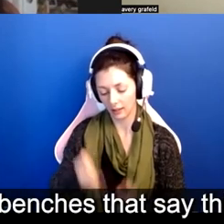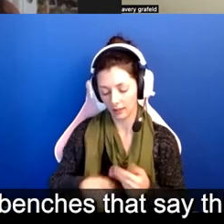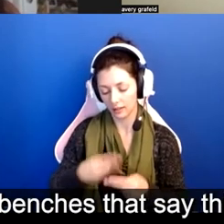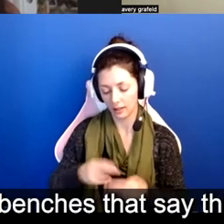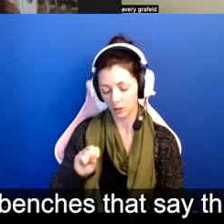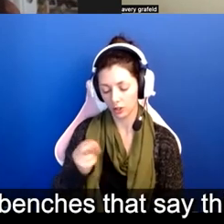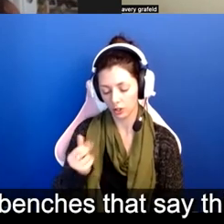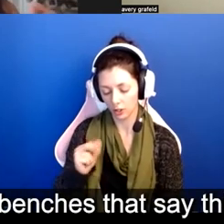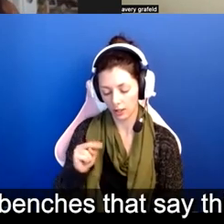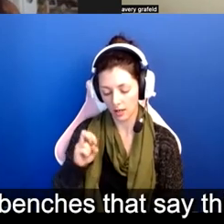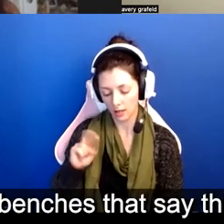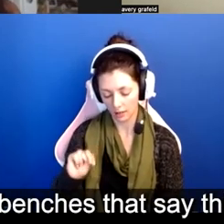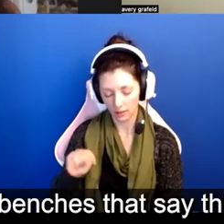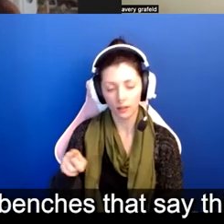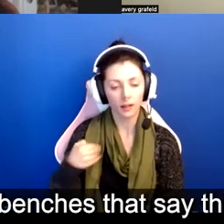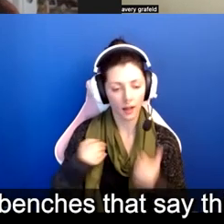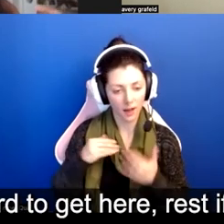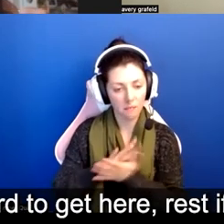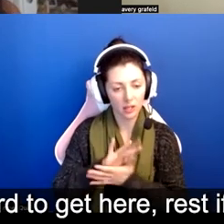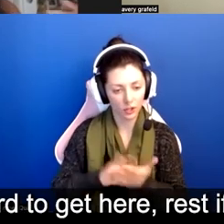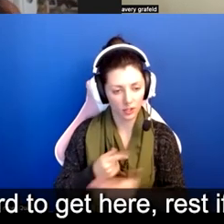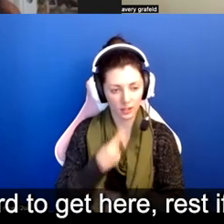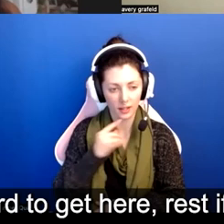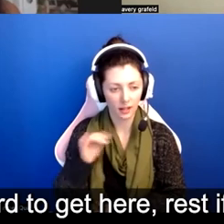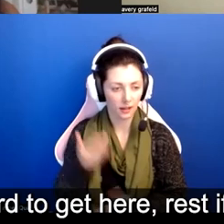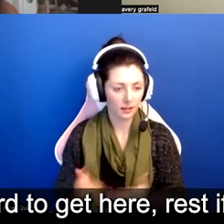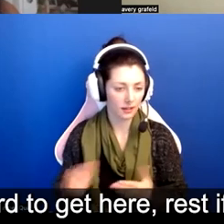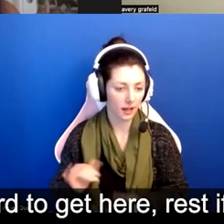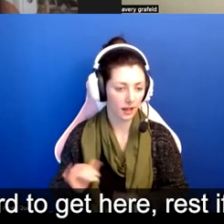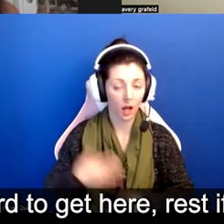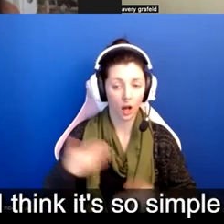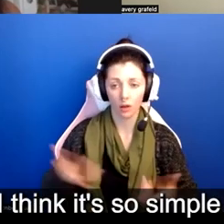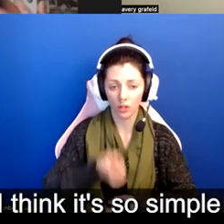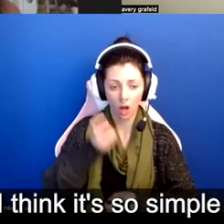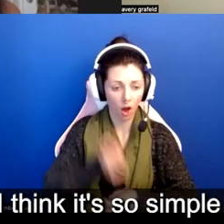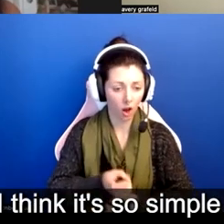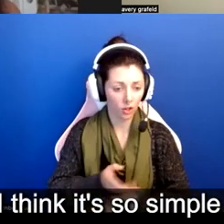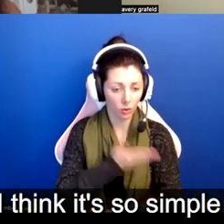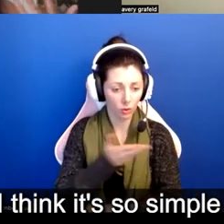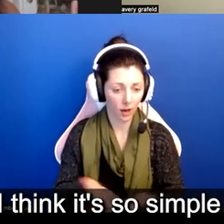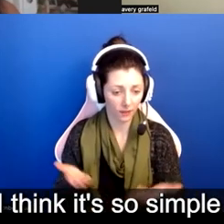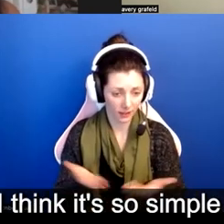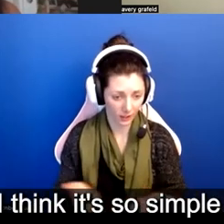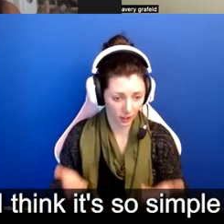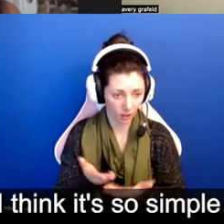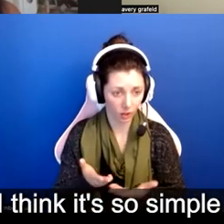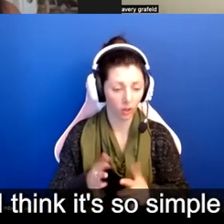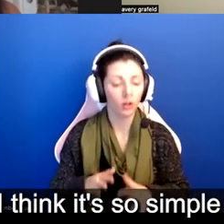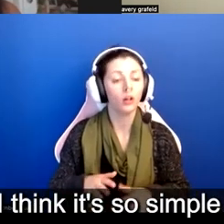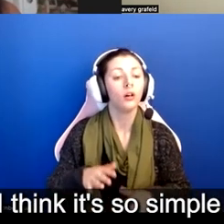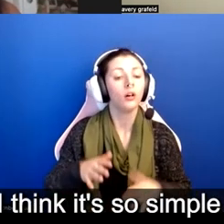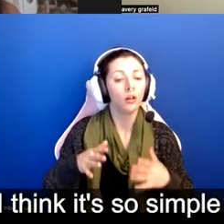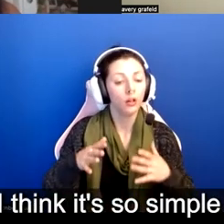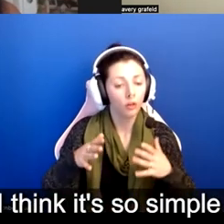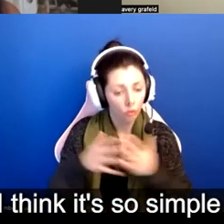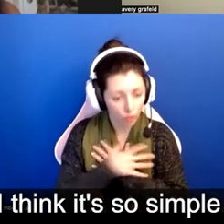benches that say things like it was hard to get here, rest if you agree. And so I think it's so simple to have